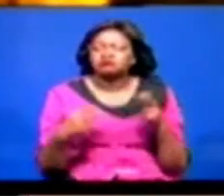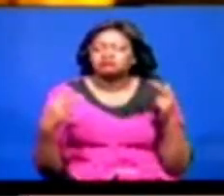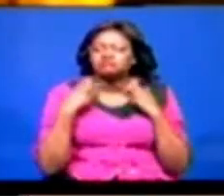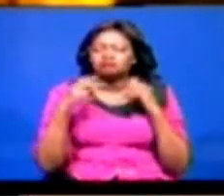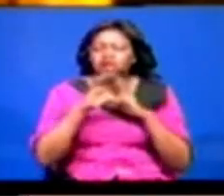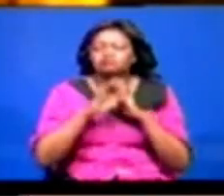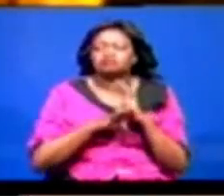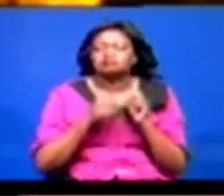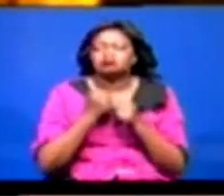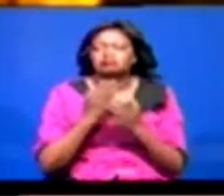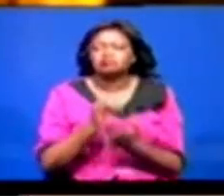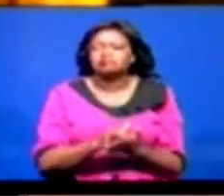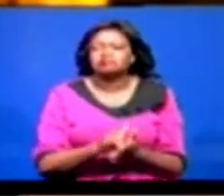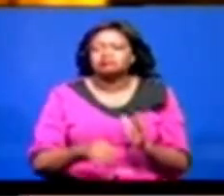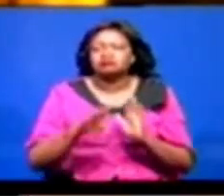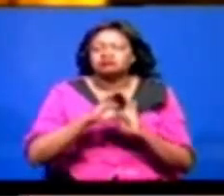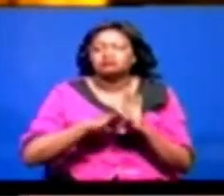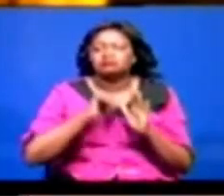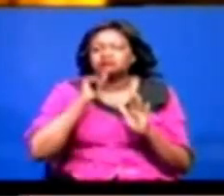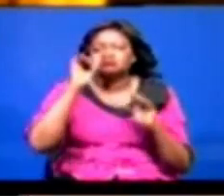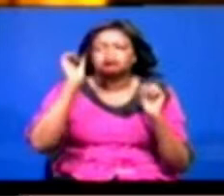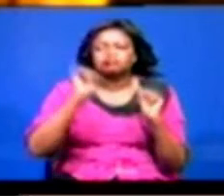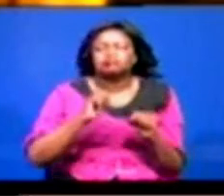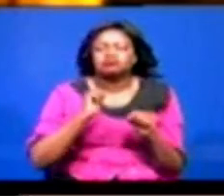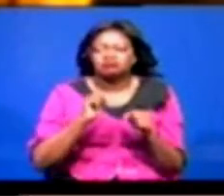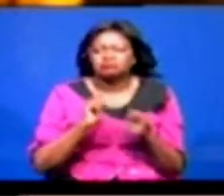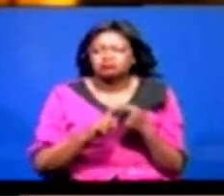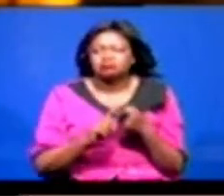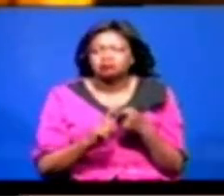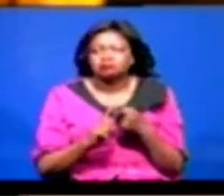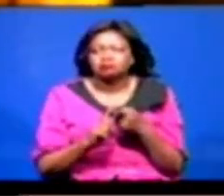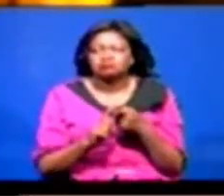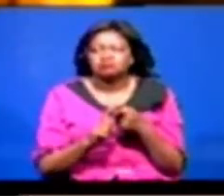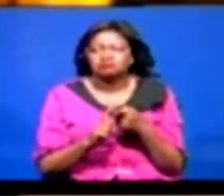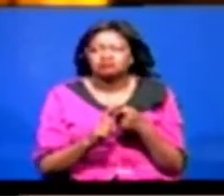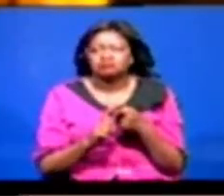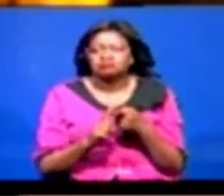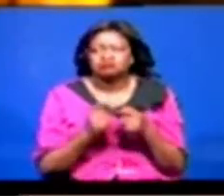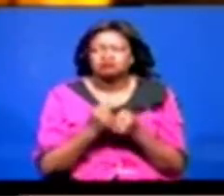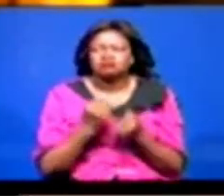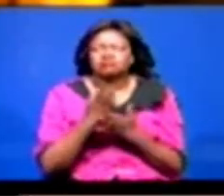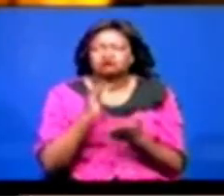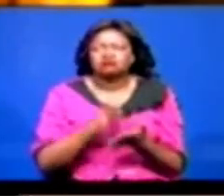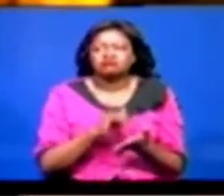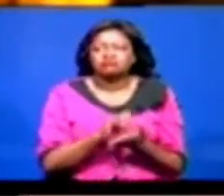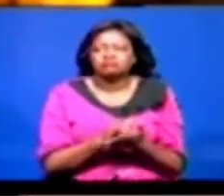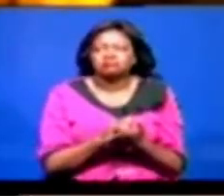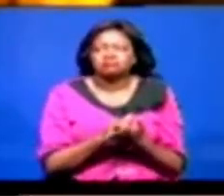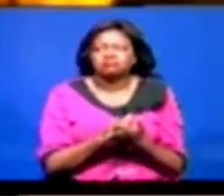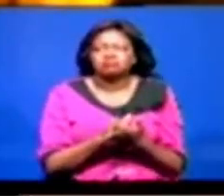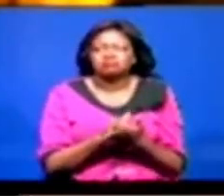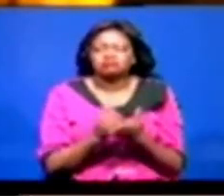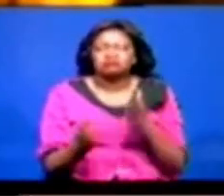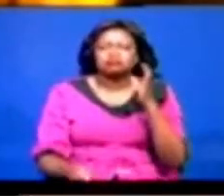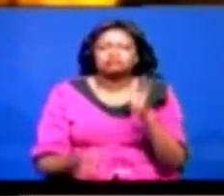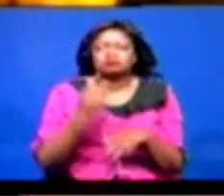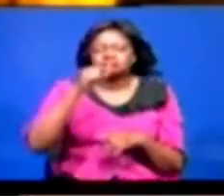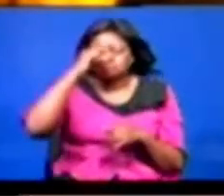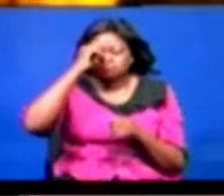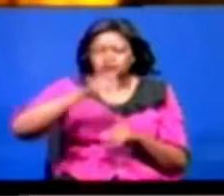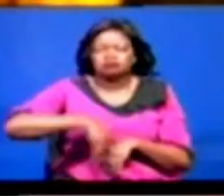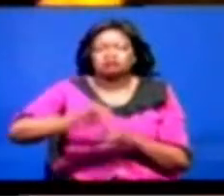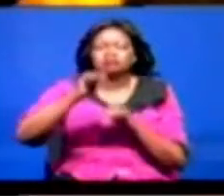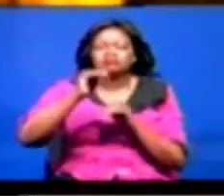that the Constitution is not able to ensure the establishment of a government in accordance with its